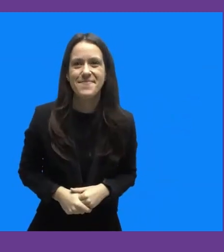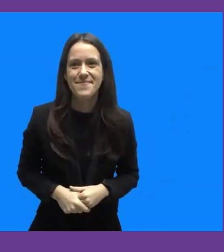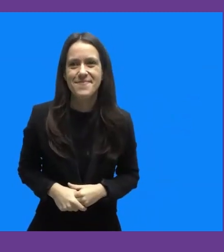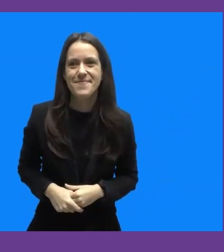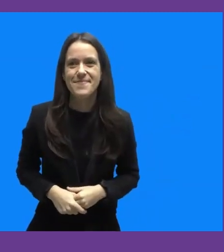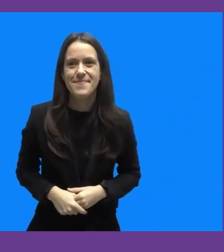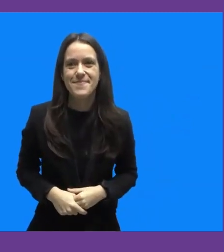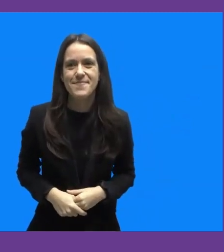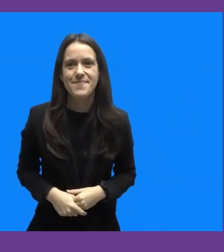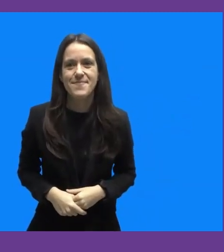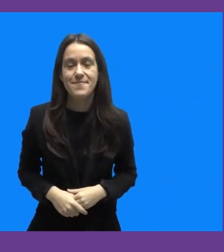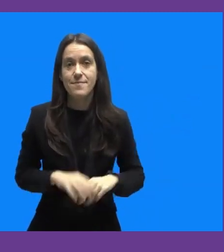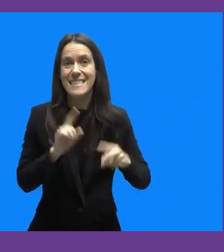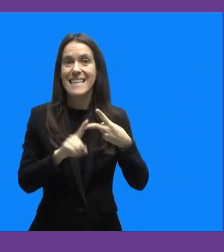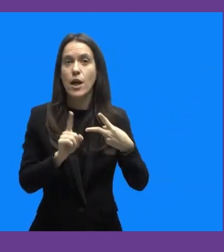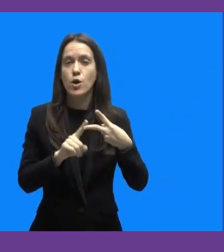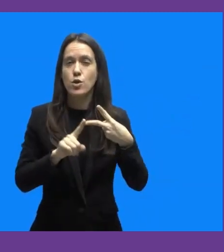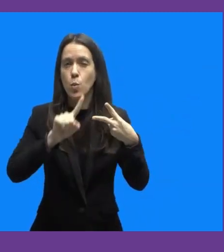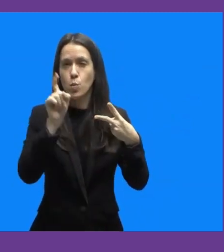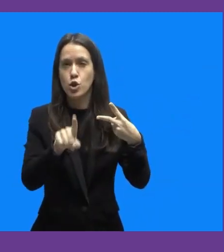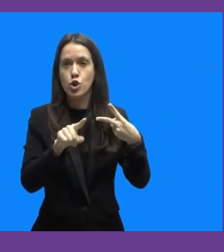addressing the second part of the question.